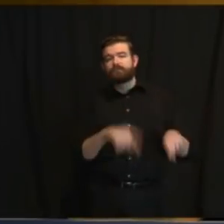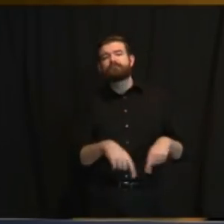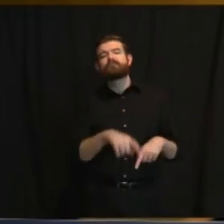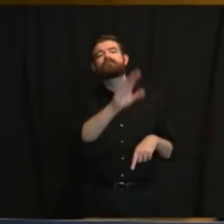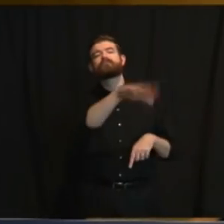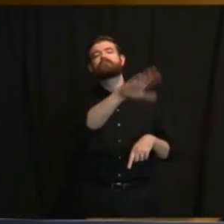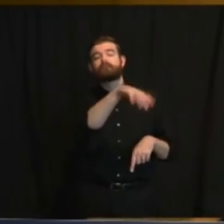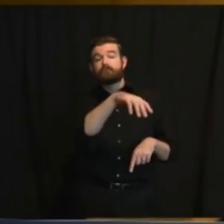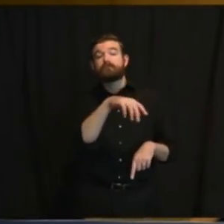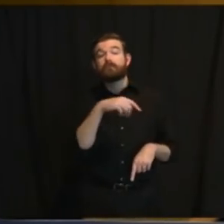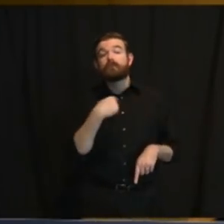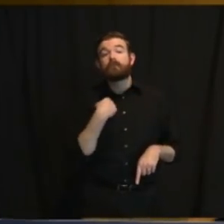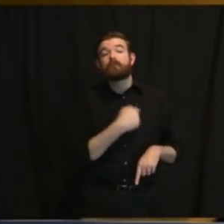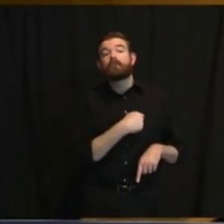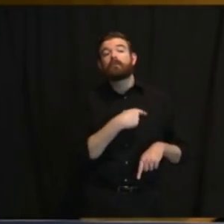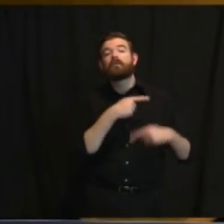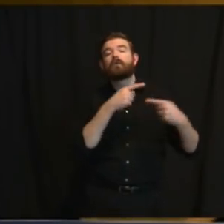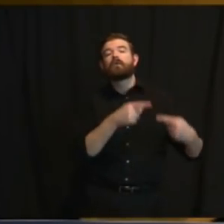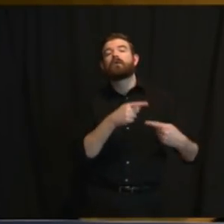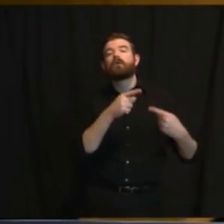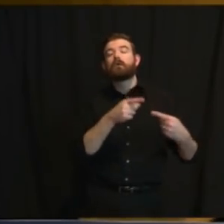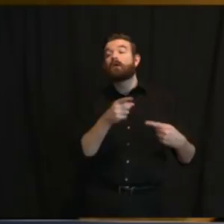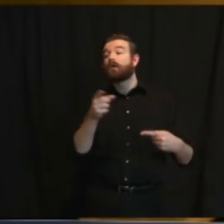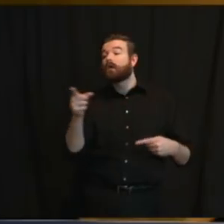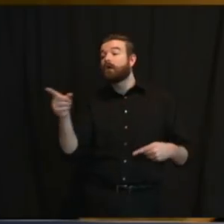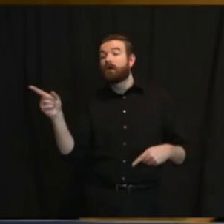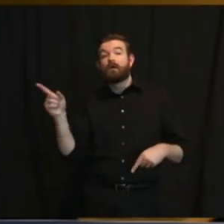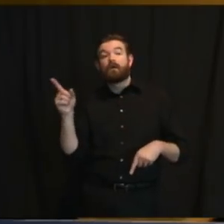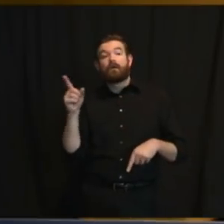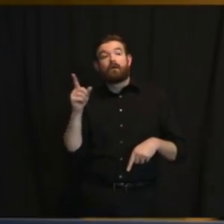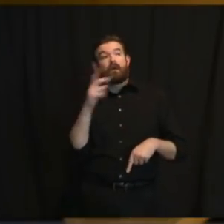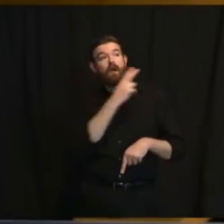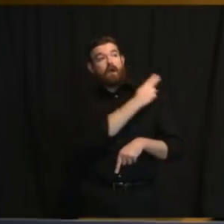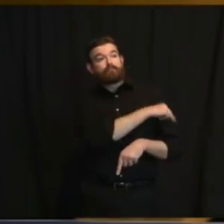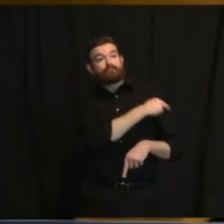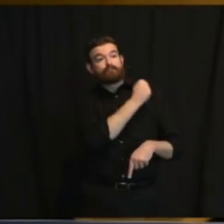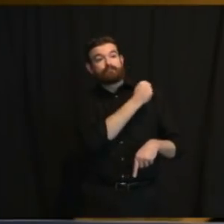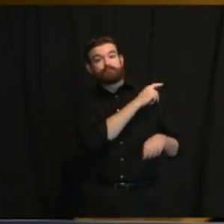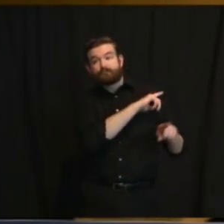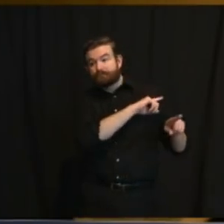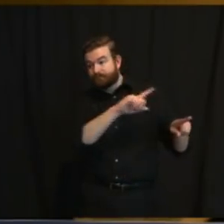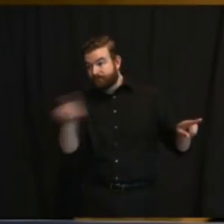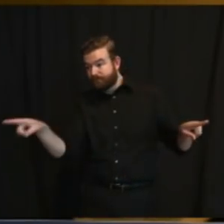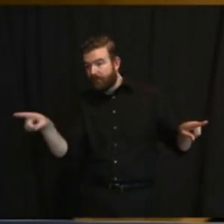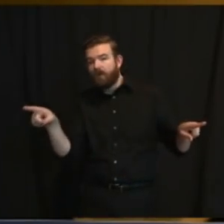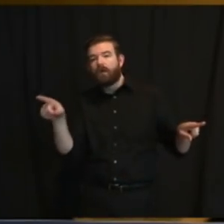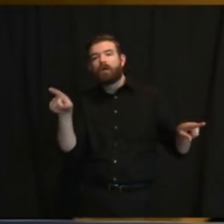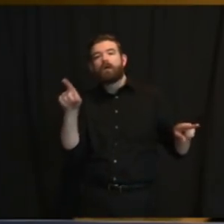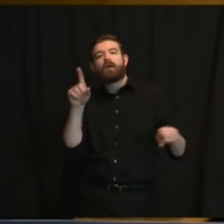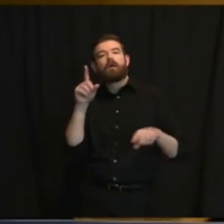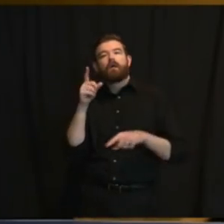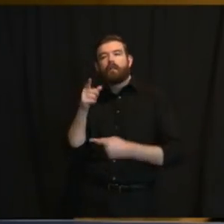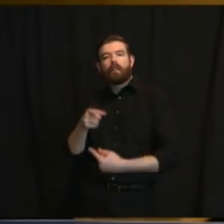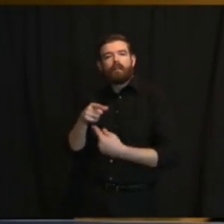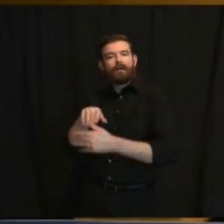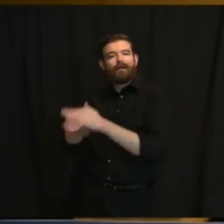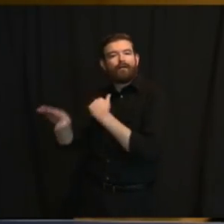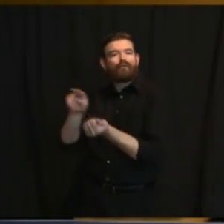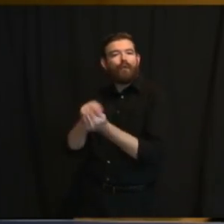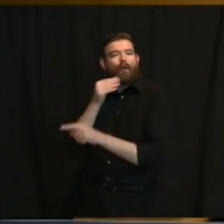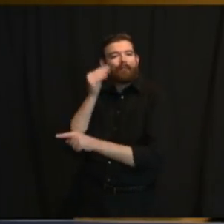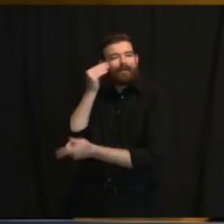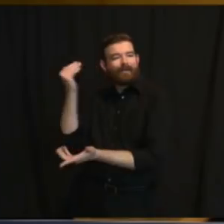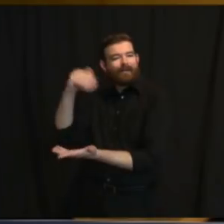with readmissions from the hospitals. Remembering that the nursing homes are the residents' homes, and they